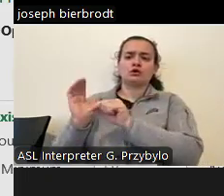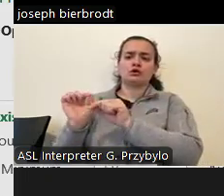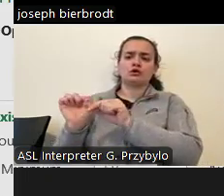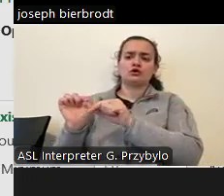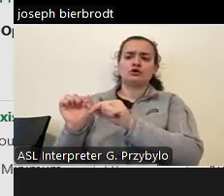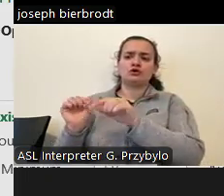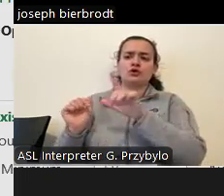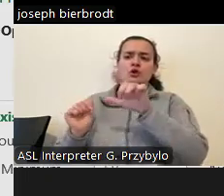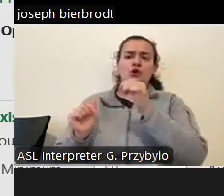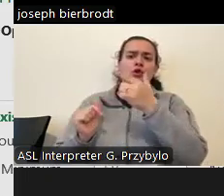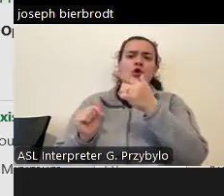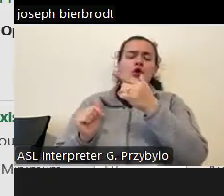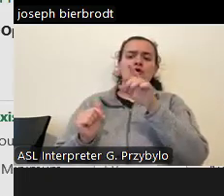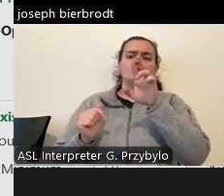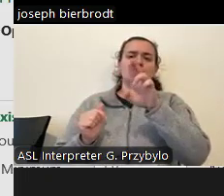logarithmic scale.